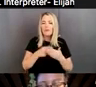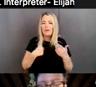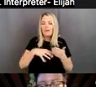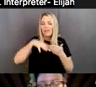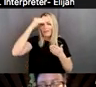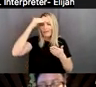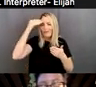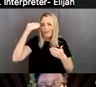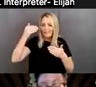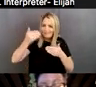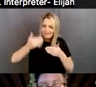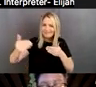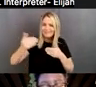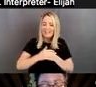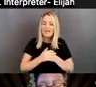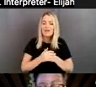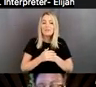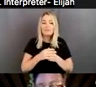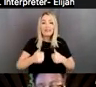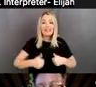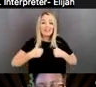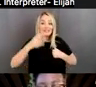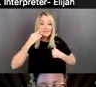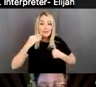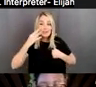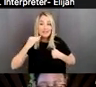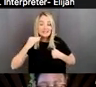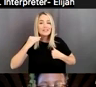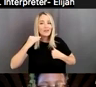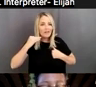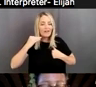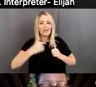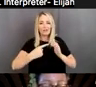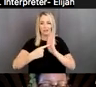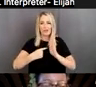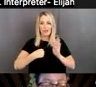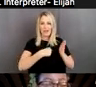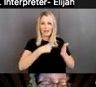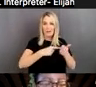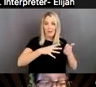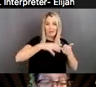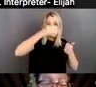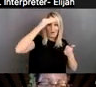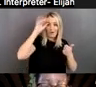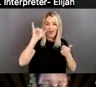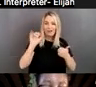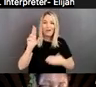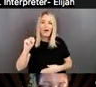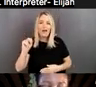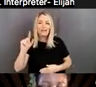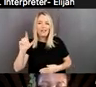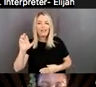Lived experience can show us all of the things that we've learned and unlearned throughout this creative process called